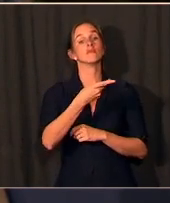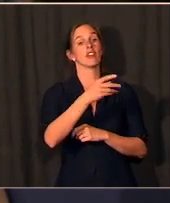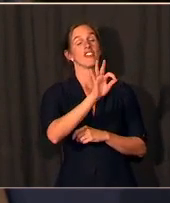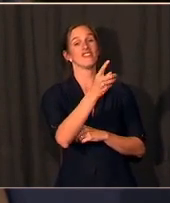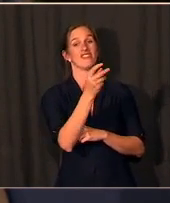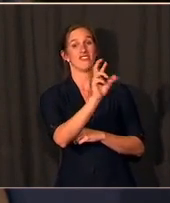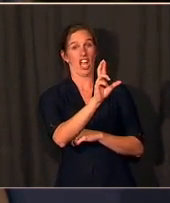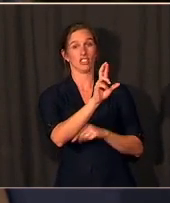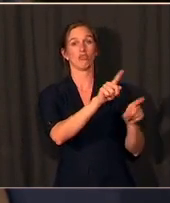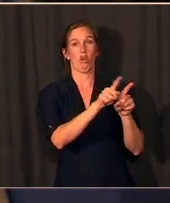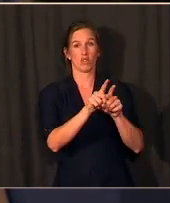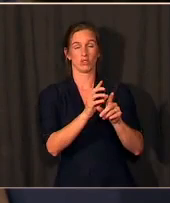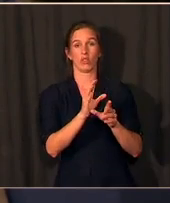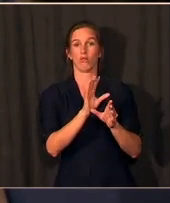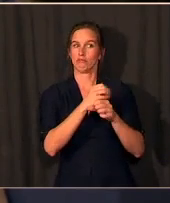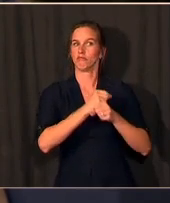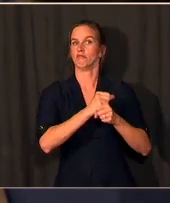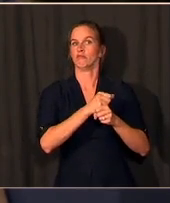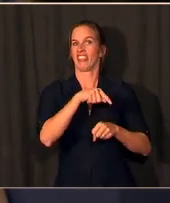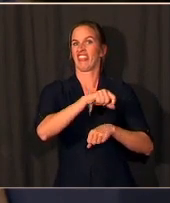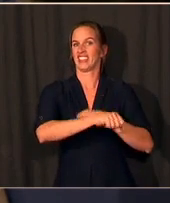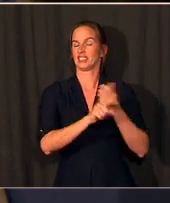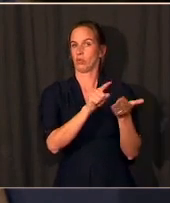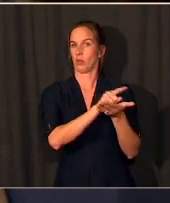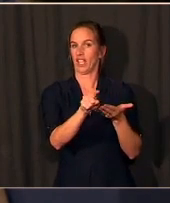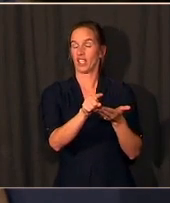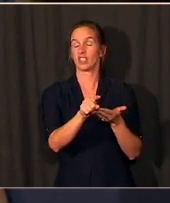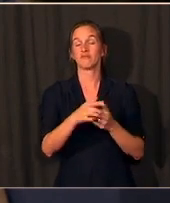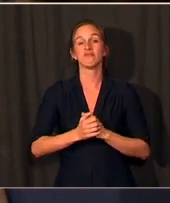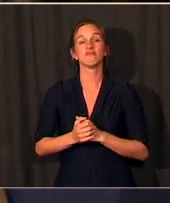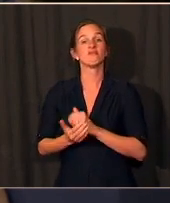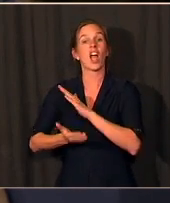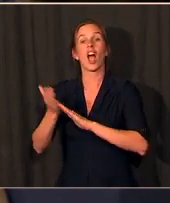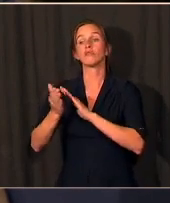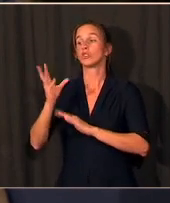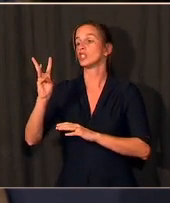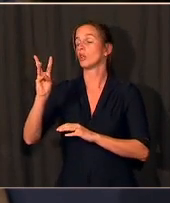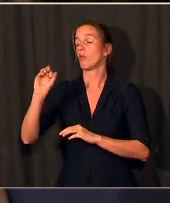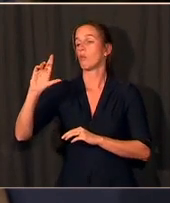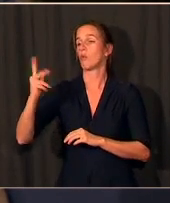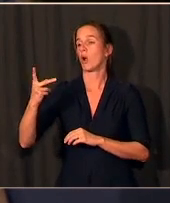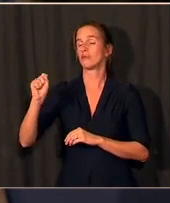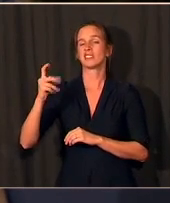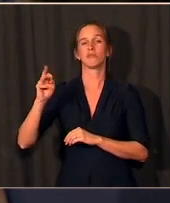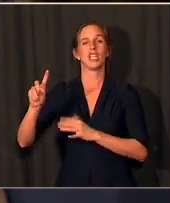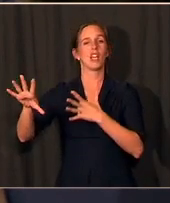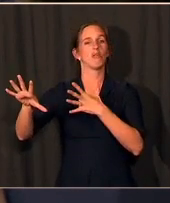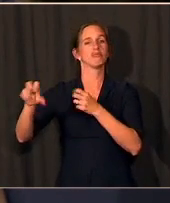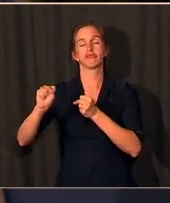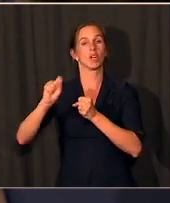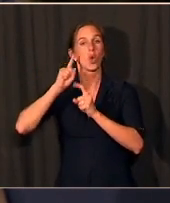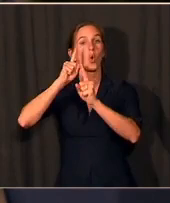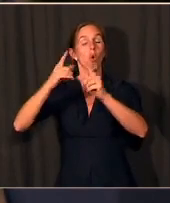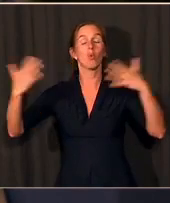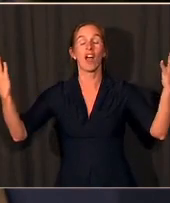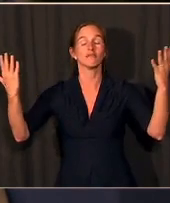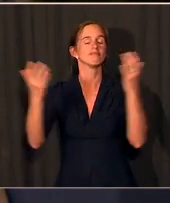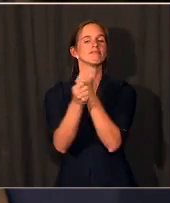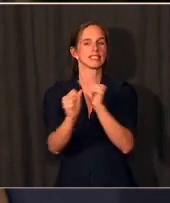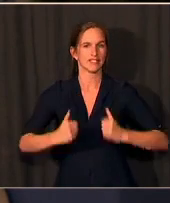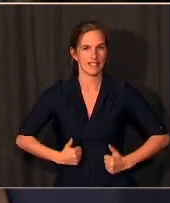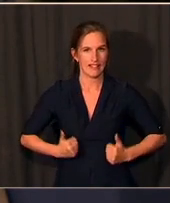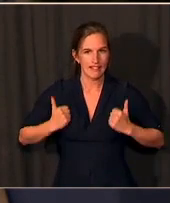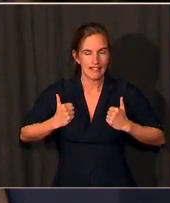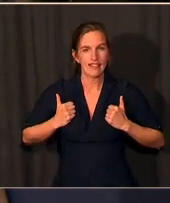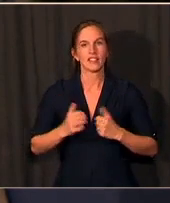ongoing production this week. Operation Warp Speed has always had one goal: saving lives. The President has given